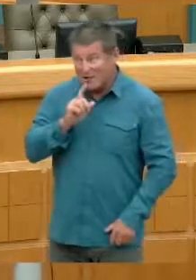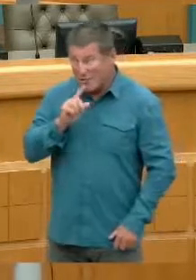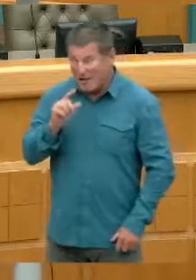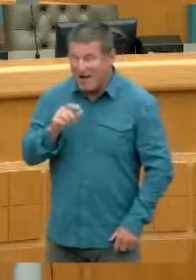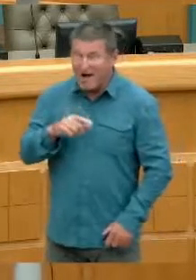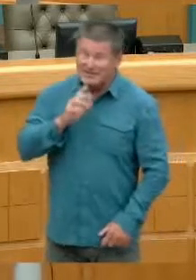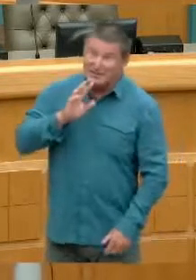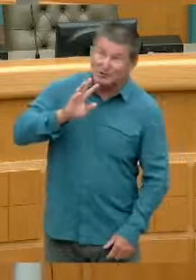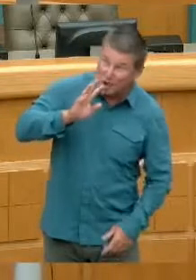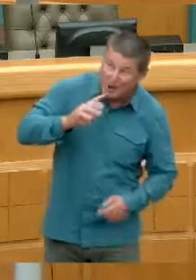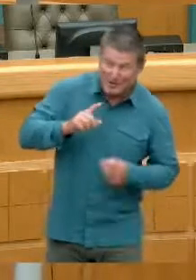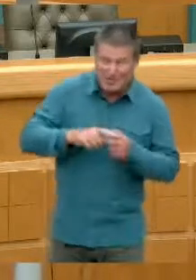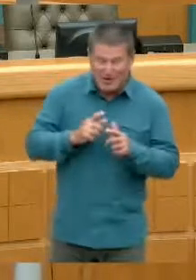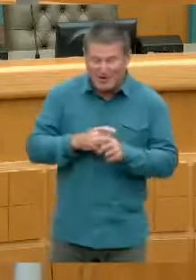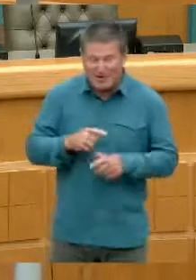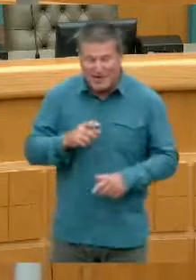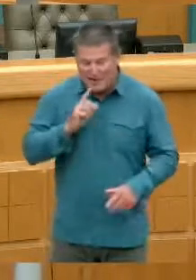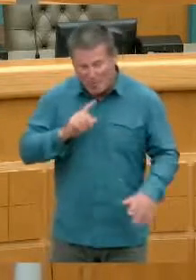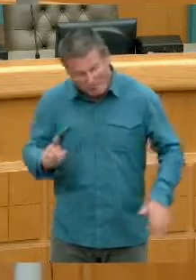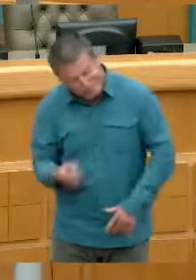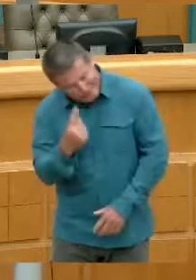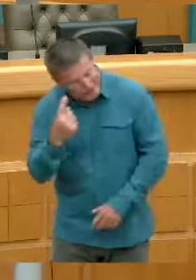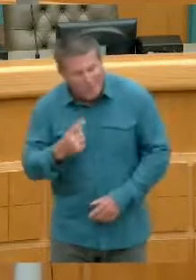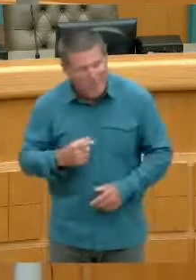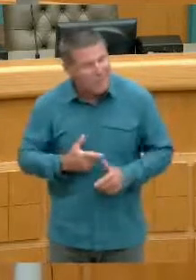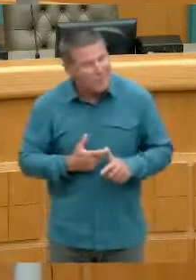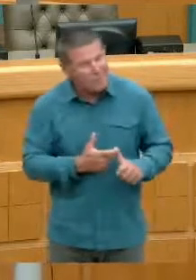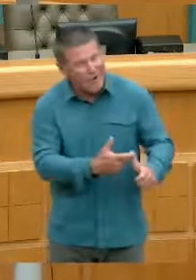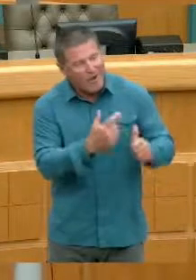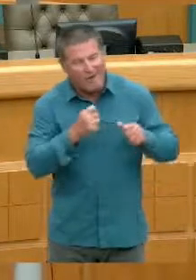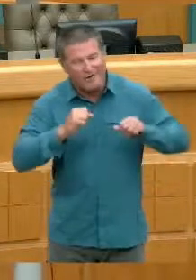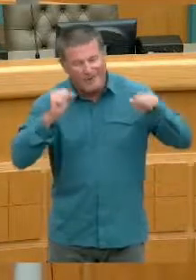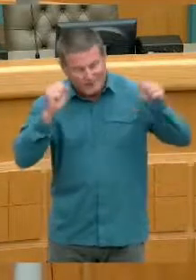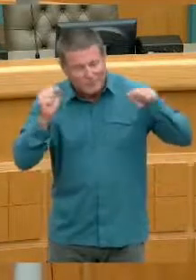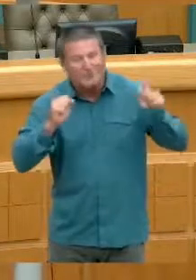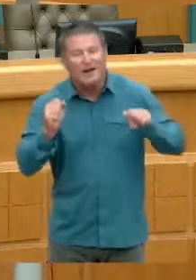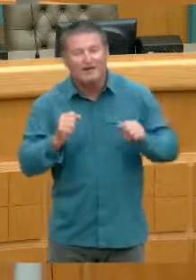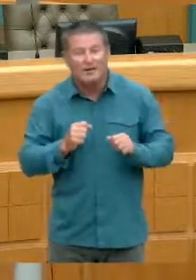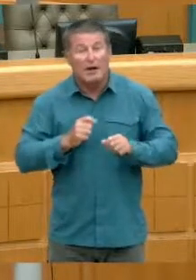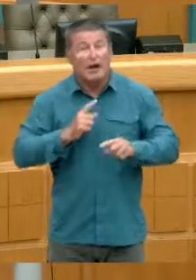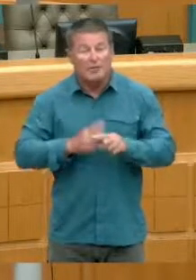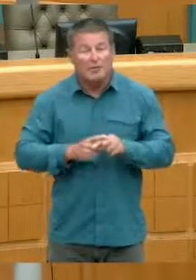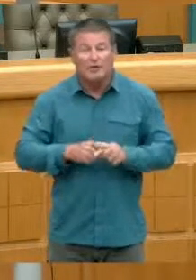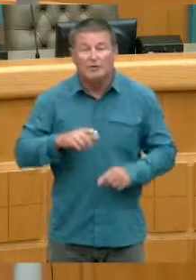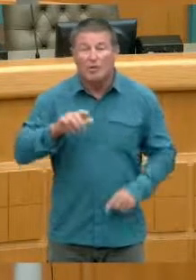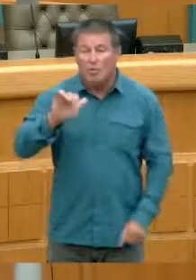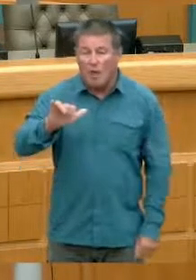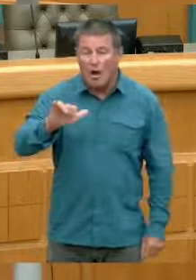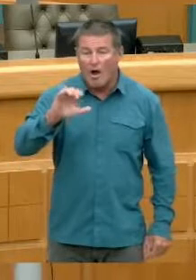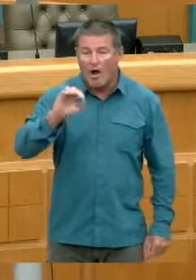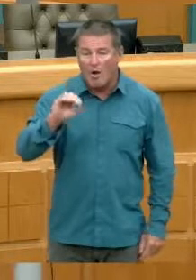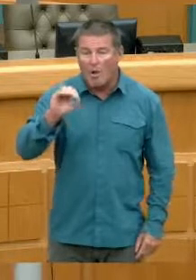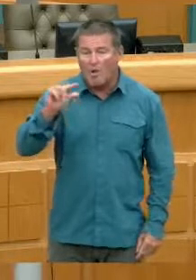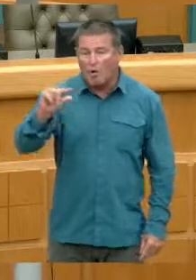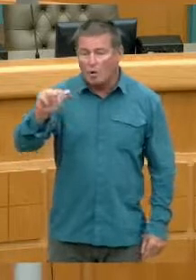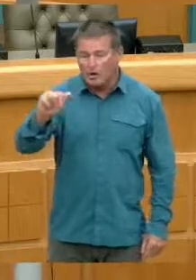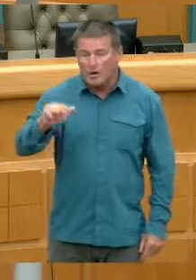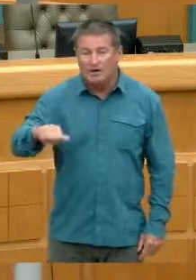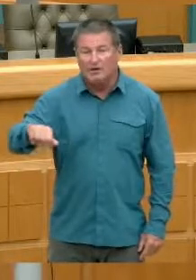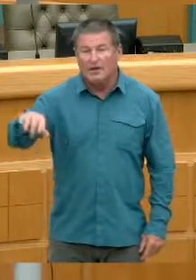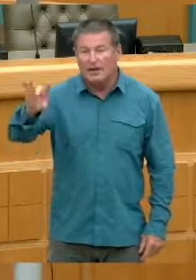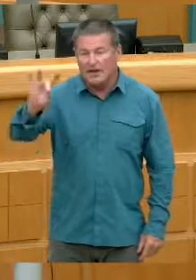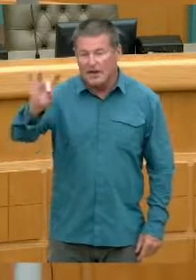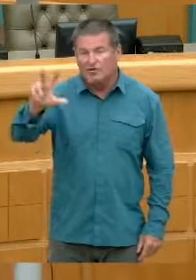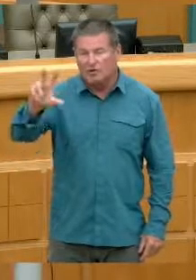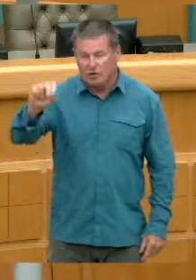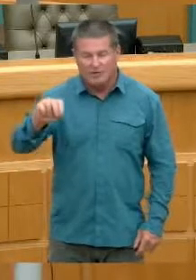actually be putting people to work. They'll be running and doing some exercises. There'll be a yoga class at 8:30. And then a healthy